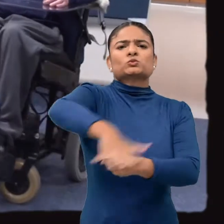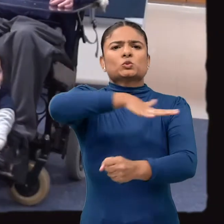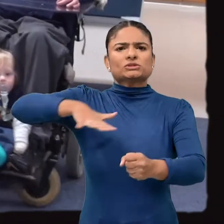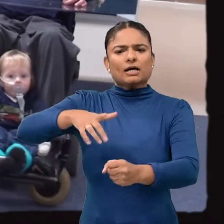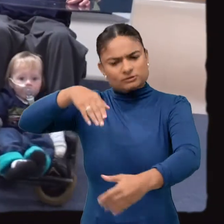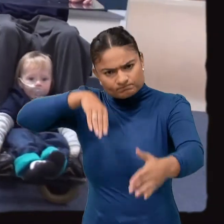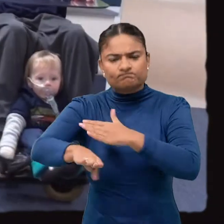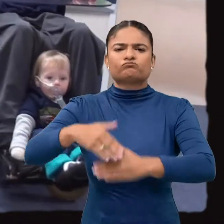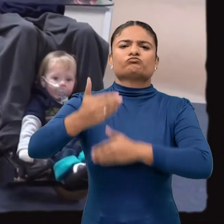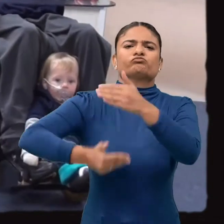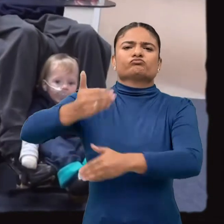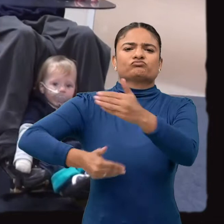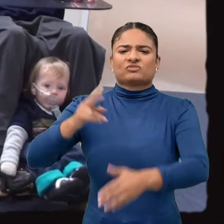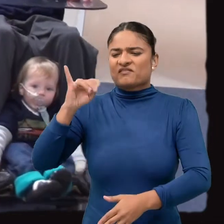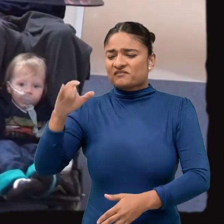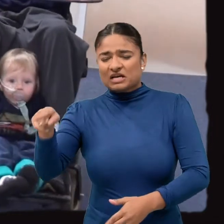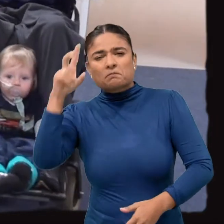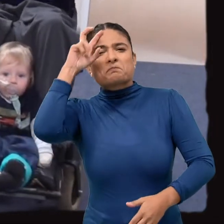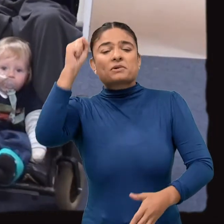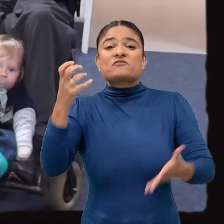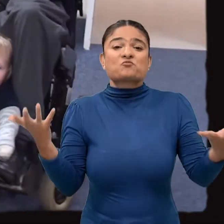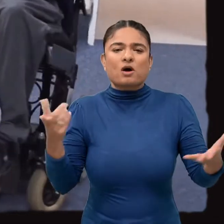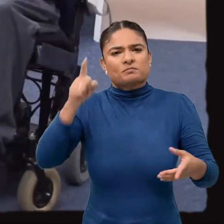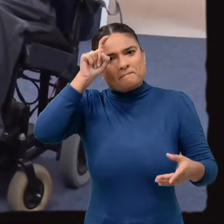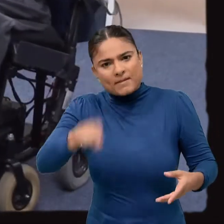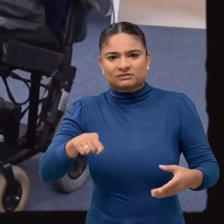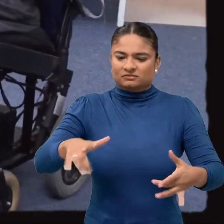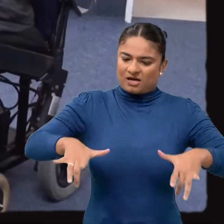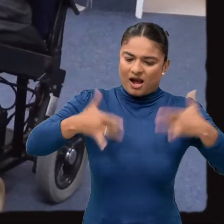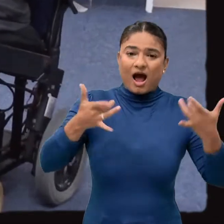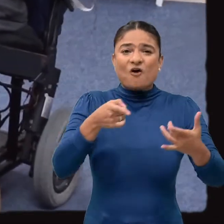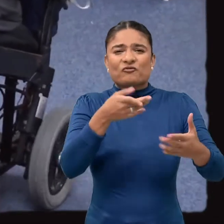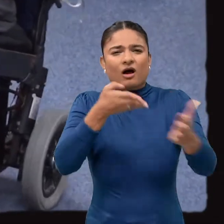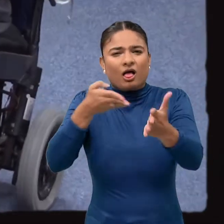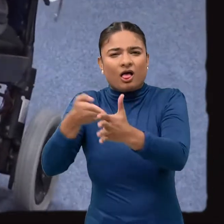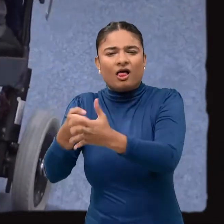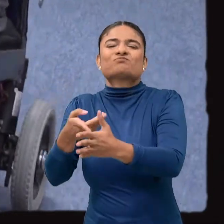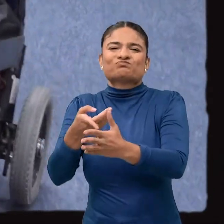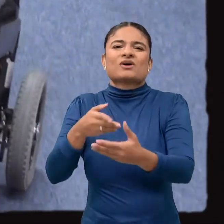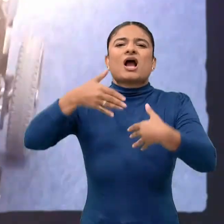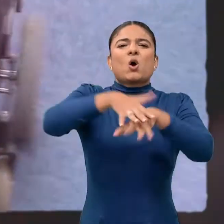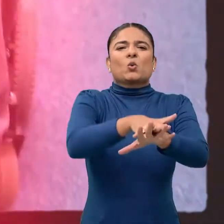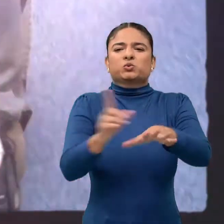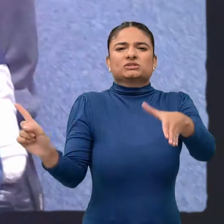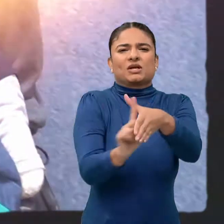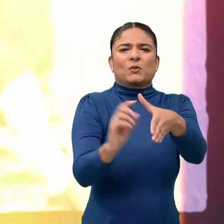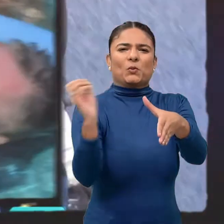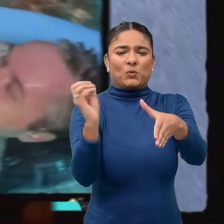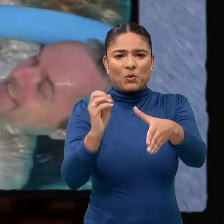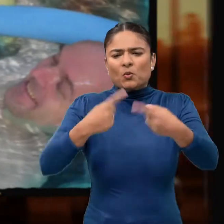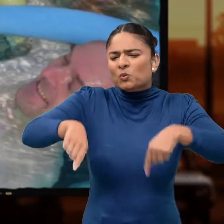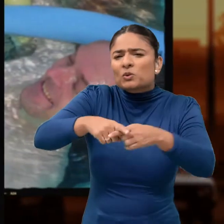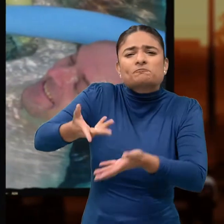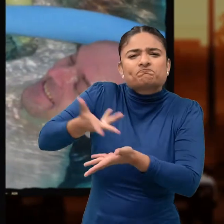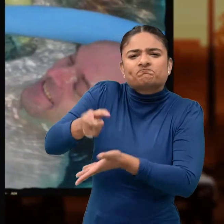society since. Vic believes that South Africa's biggest challenge for disabled people is a lack of inclusion. When he talks to people,